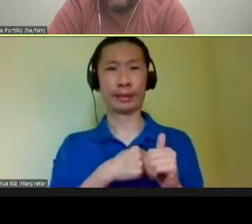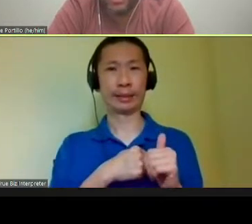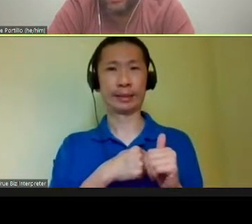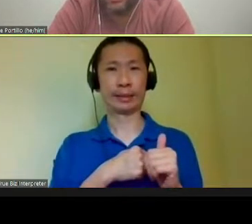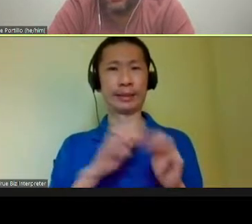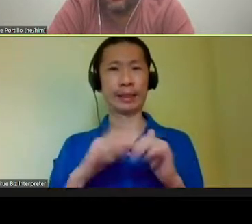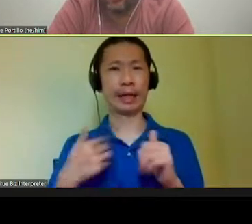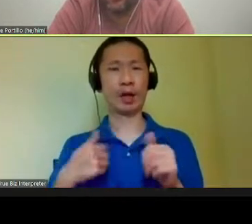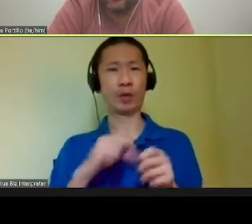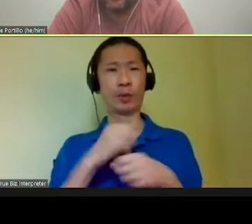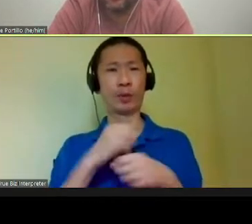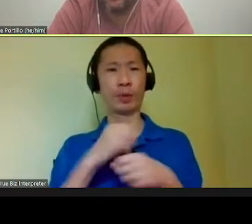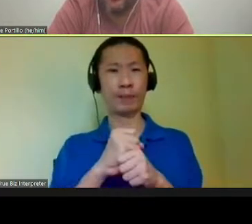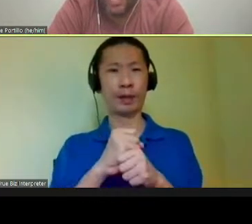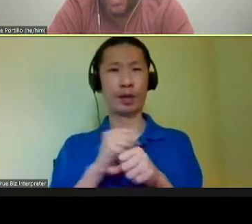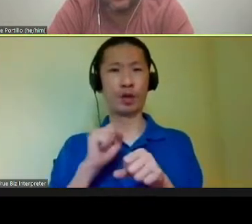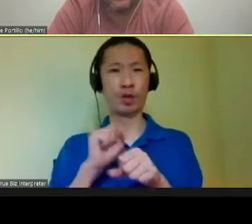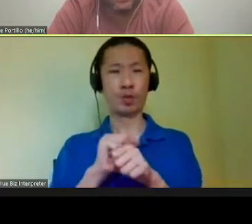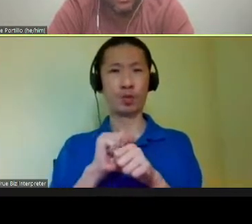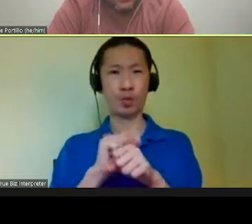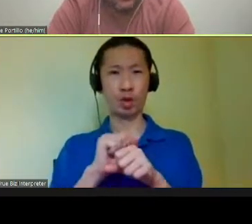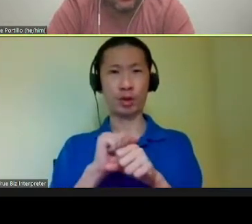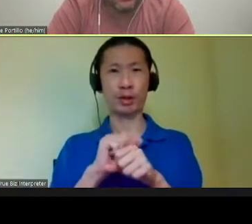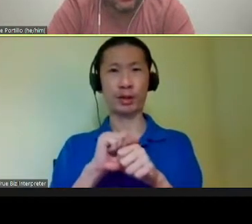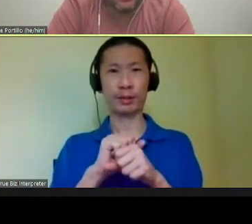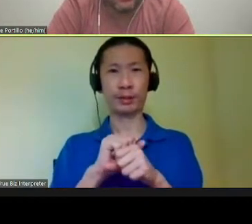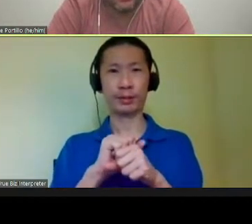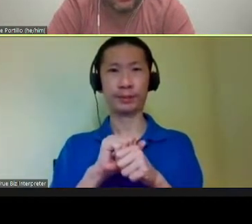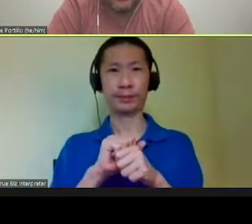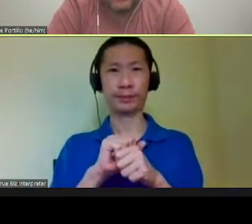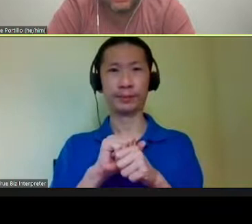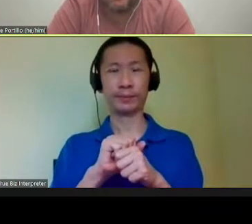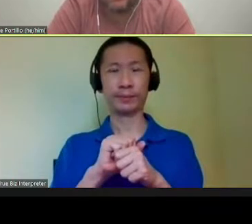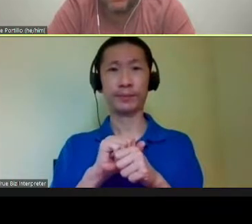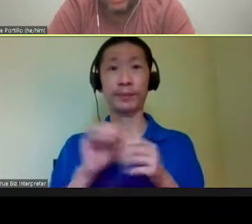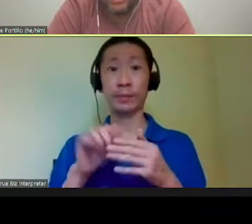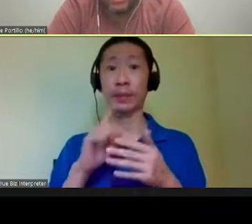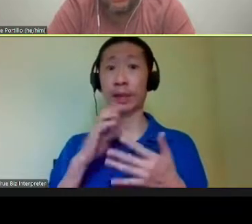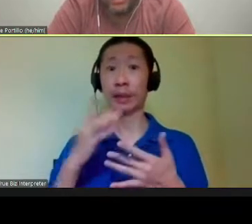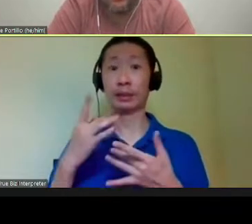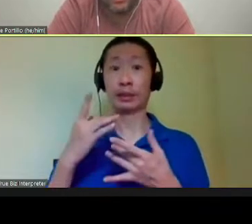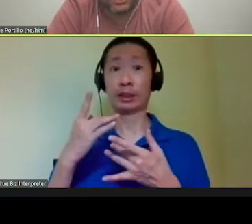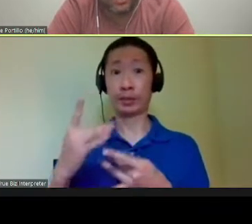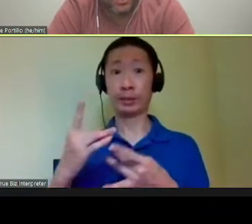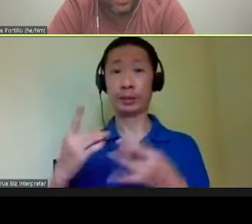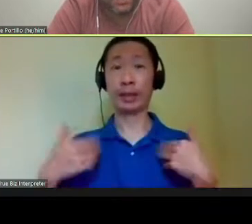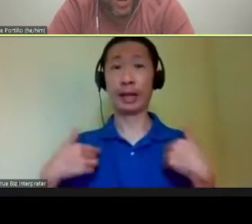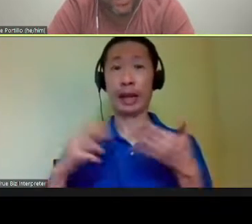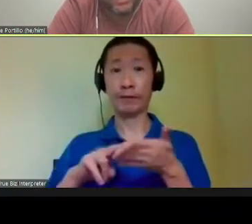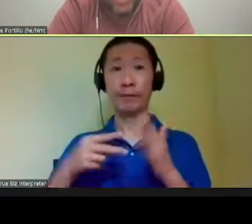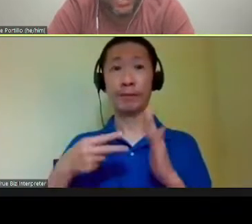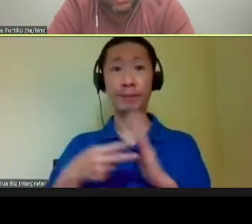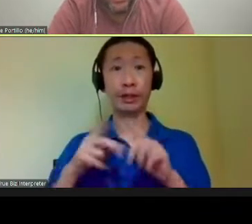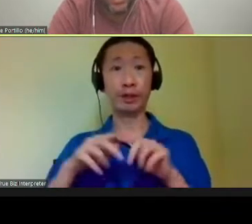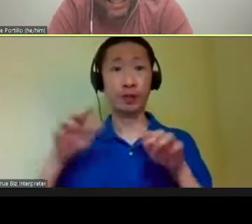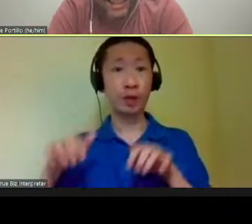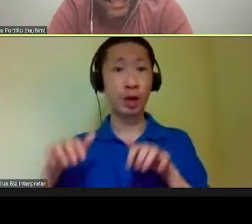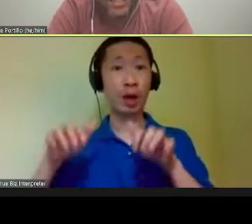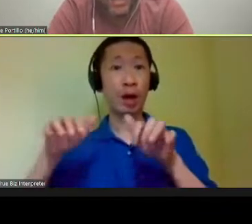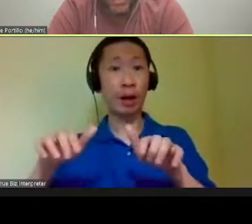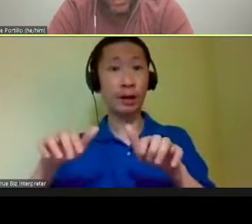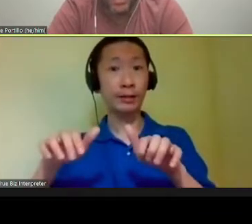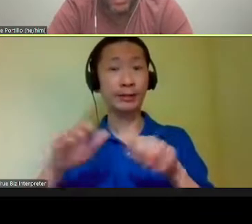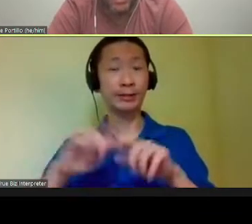how do we make work that is interesting and meaningful to an audience that is not